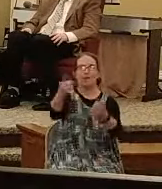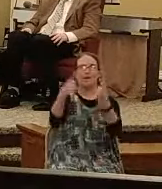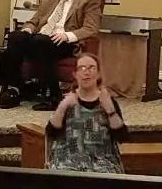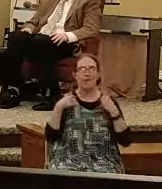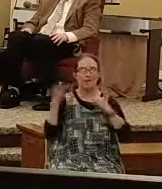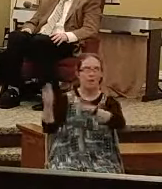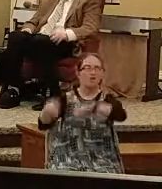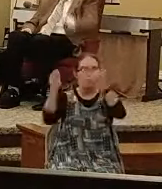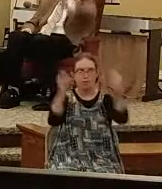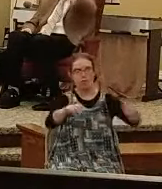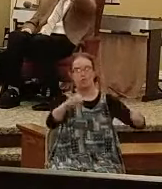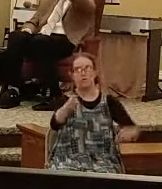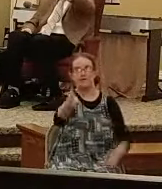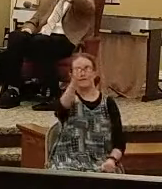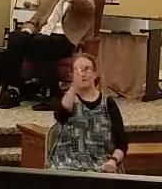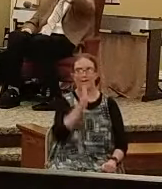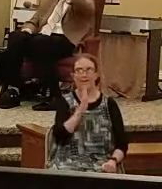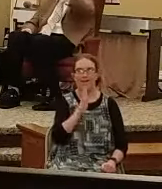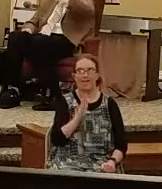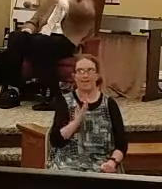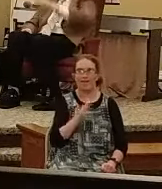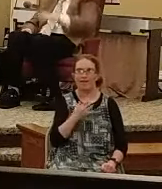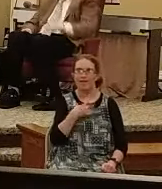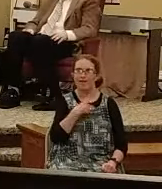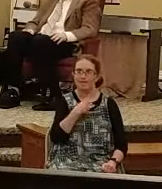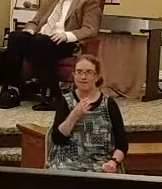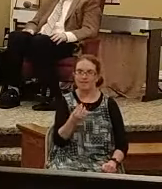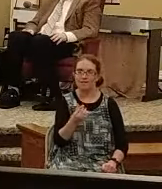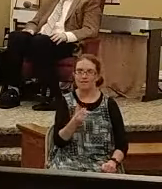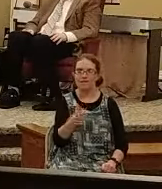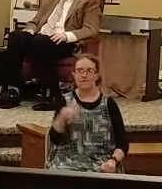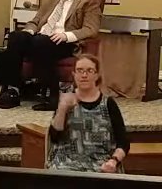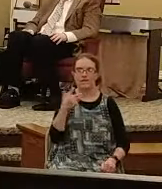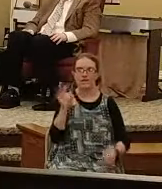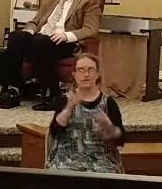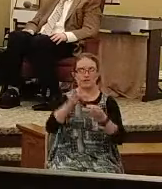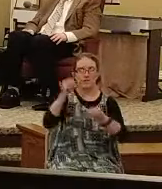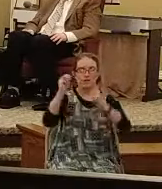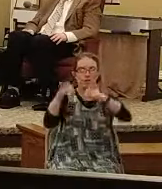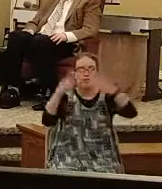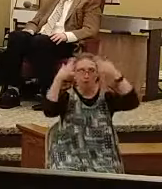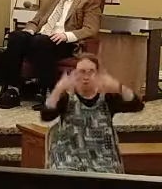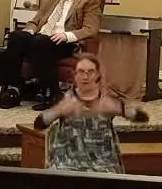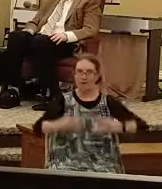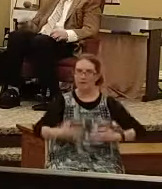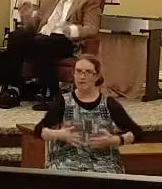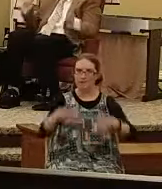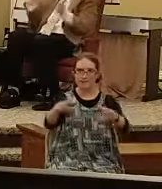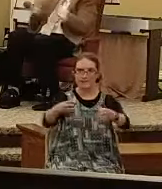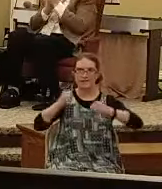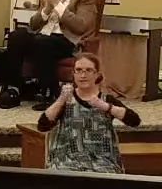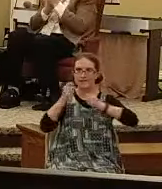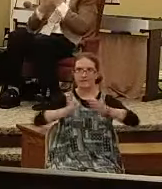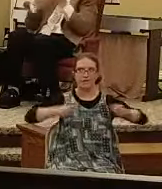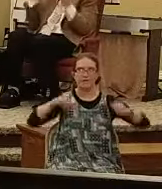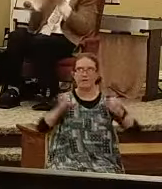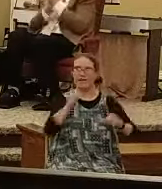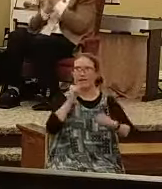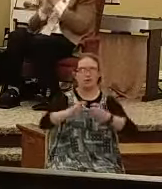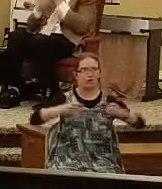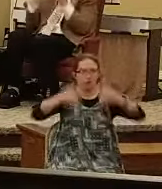have a move of God. Uh-huh. I like it when I feel the Spirit moving on me and he just takes over and I can't control